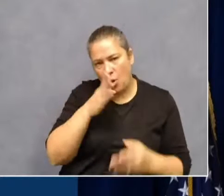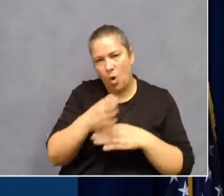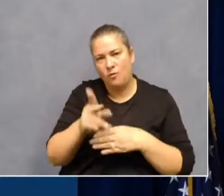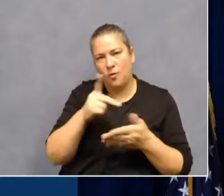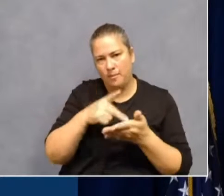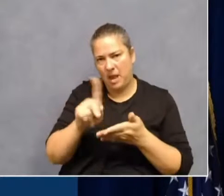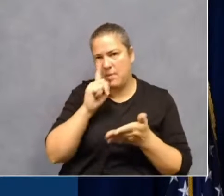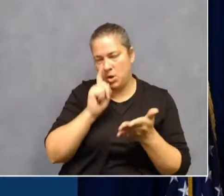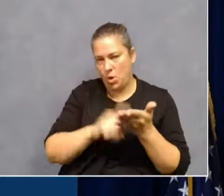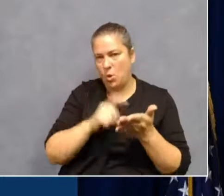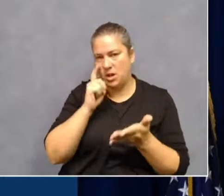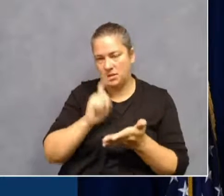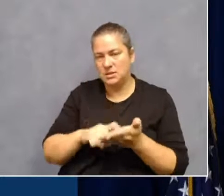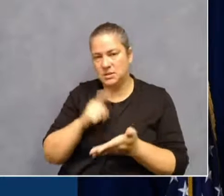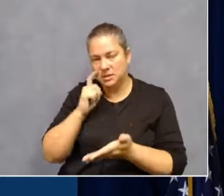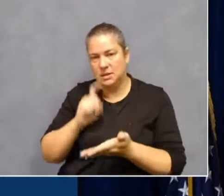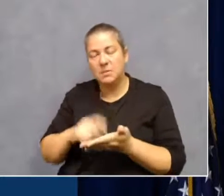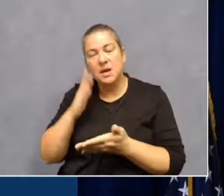the